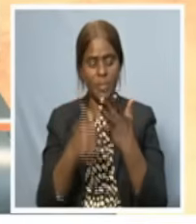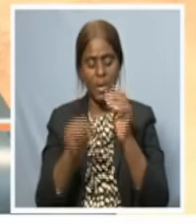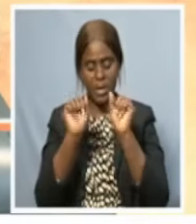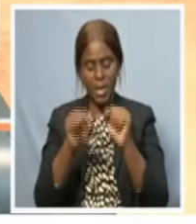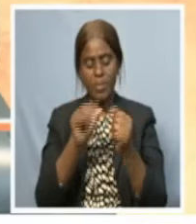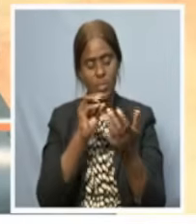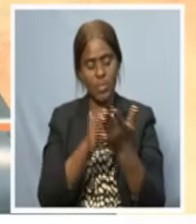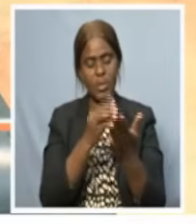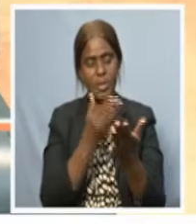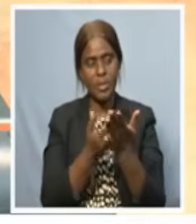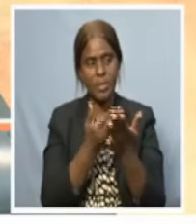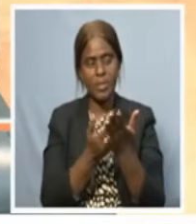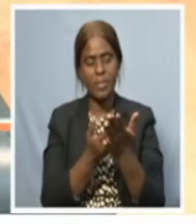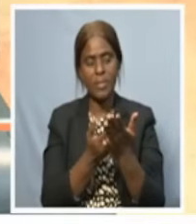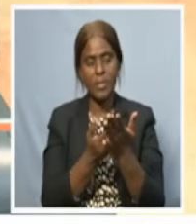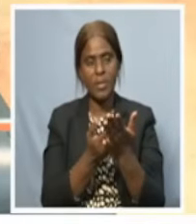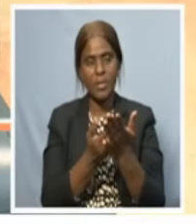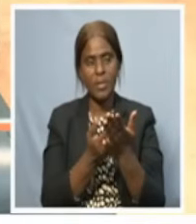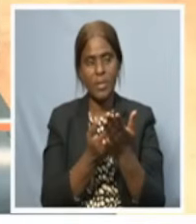put across. Order.